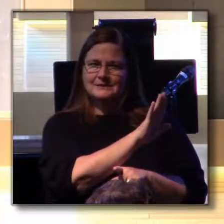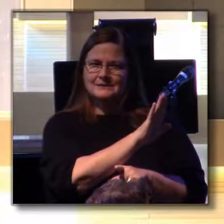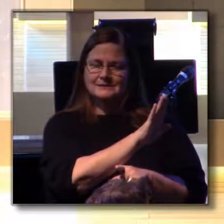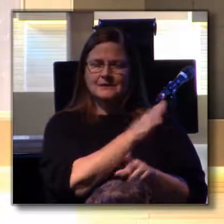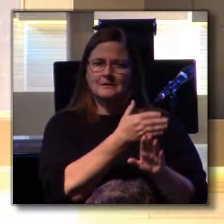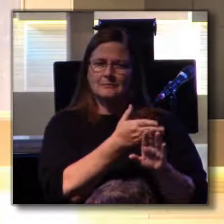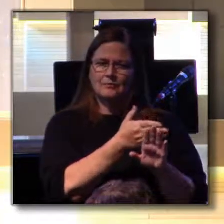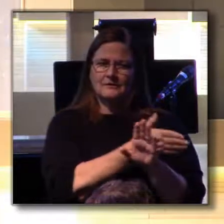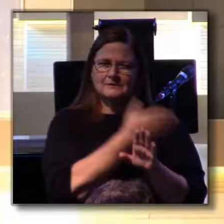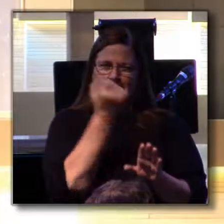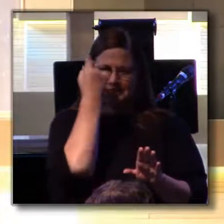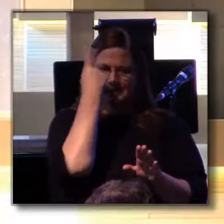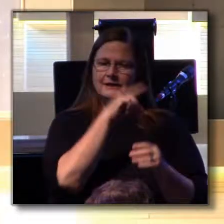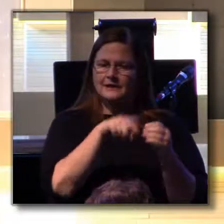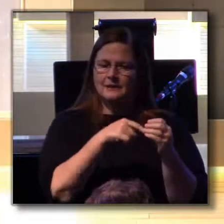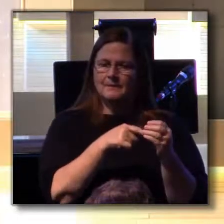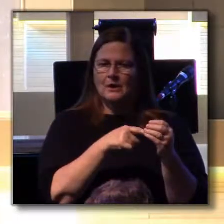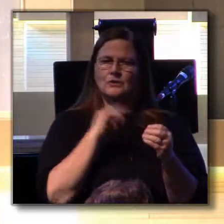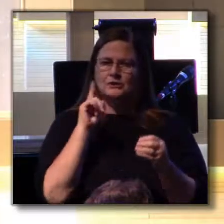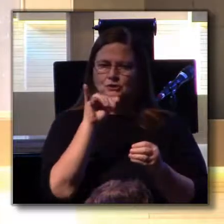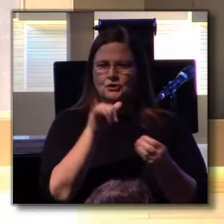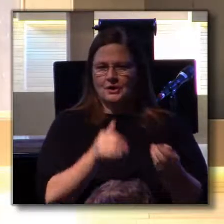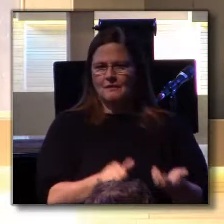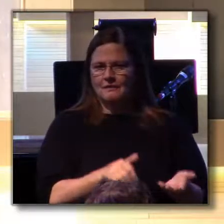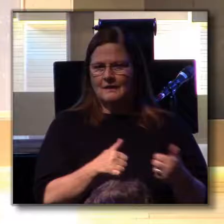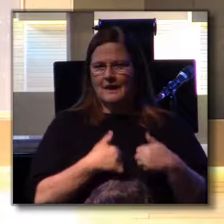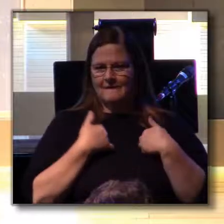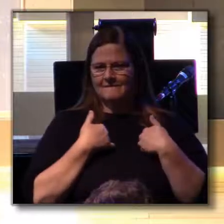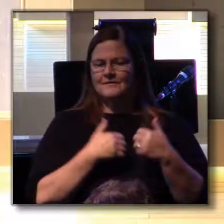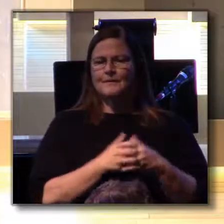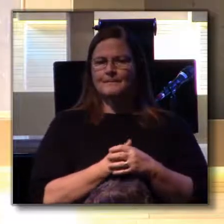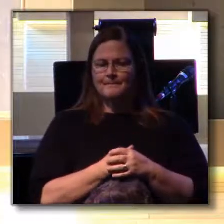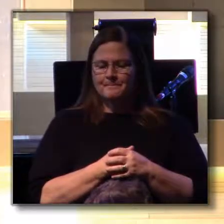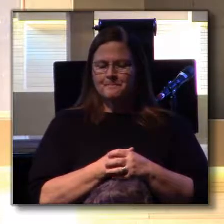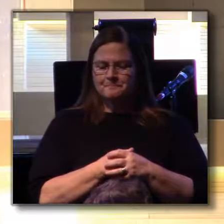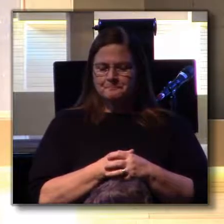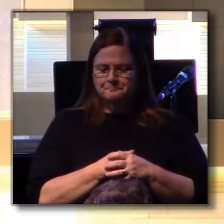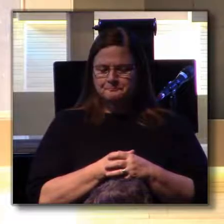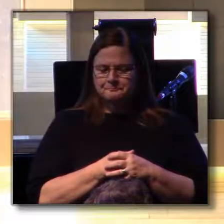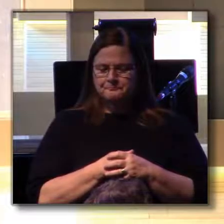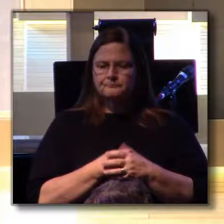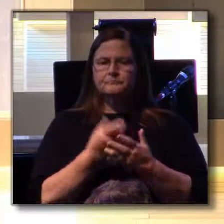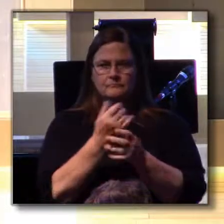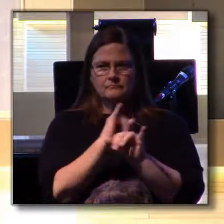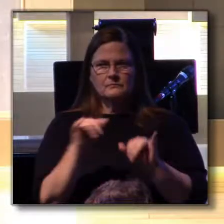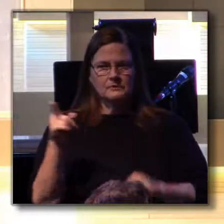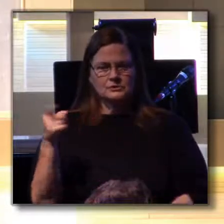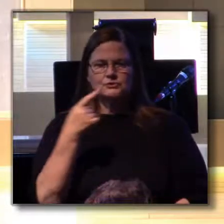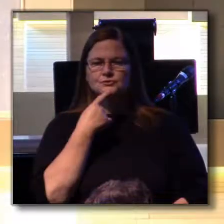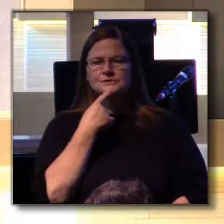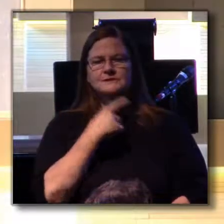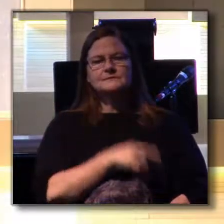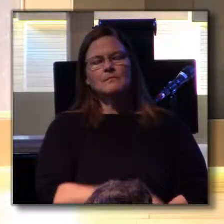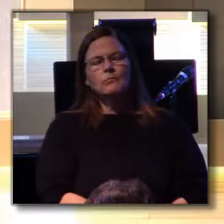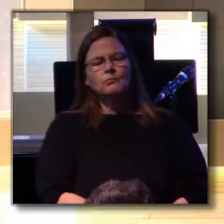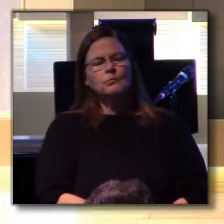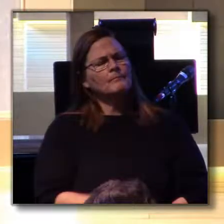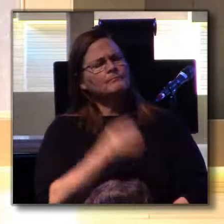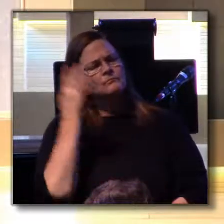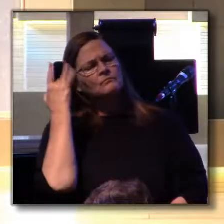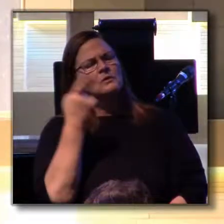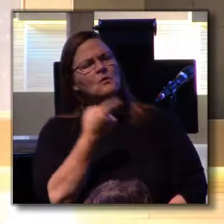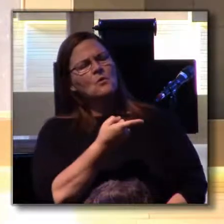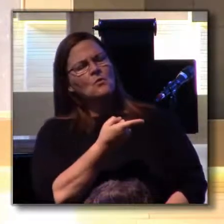to gain eternal life. How to gain eternal life. And he says this. He says, "Why do you call me